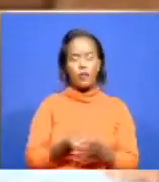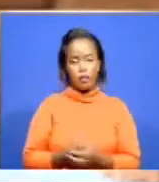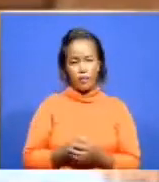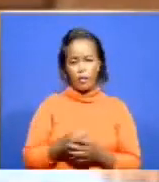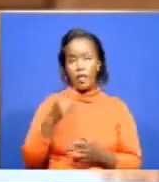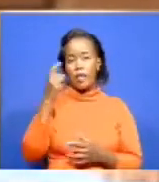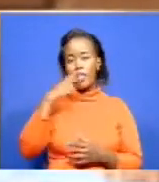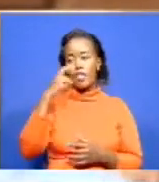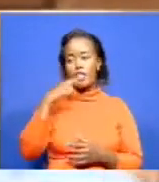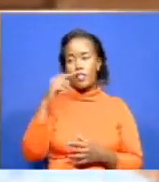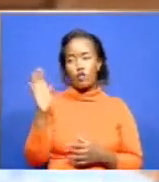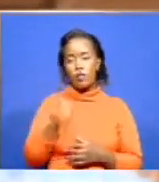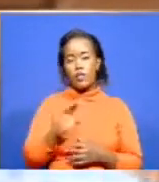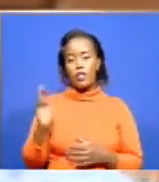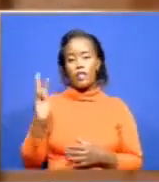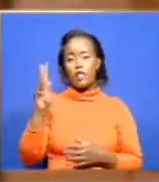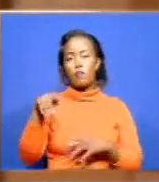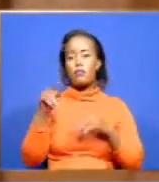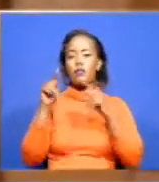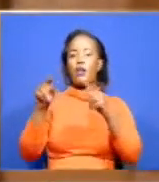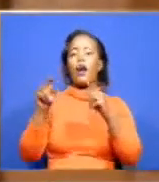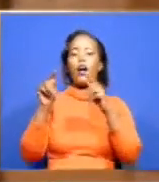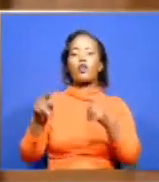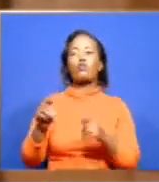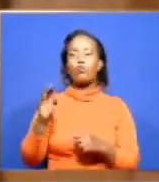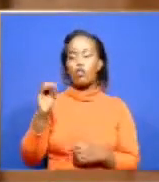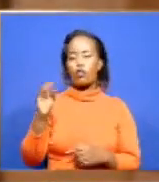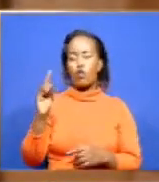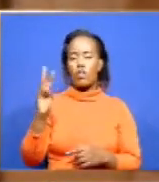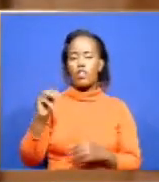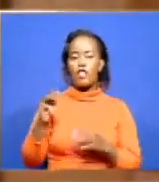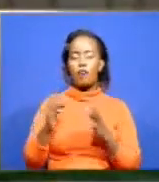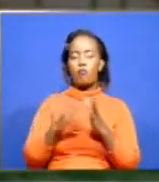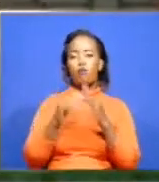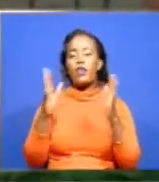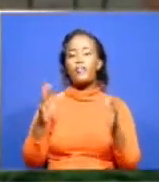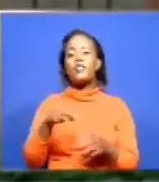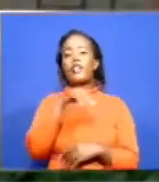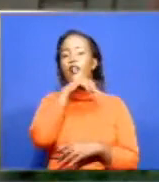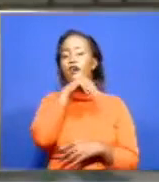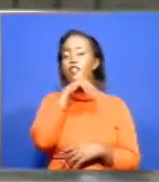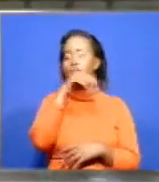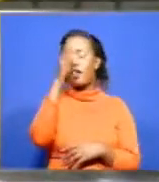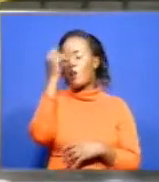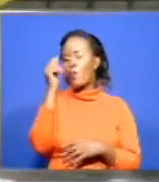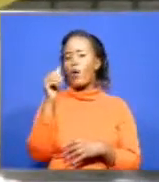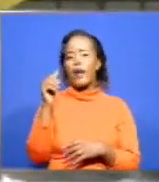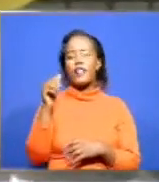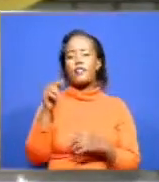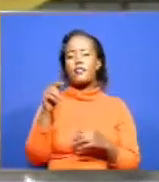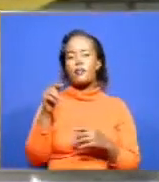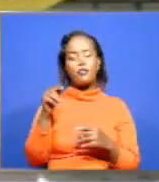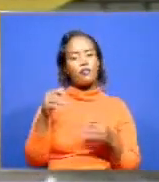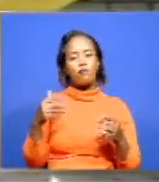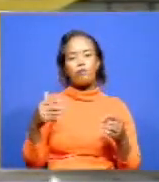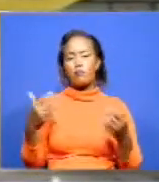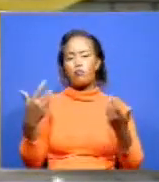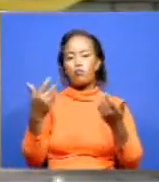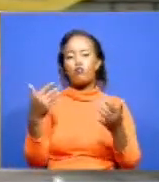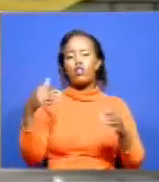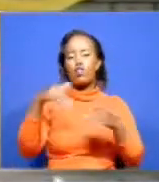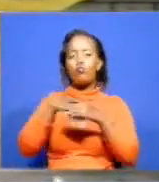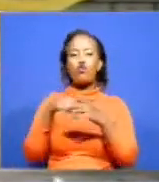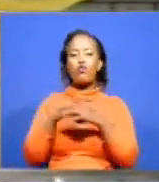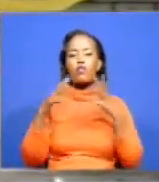Mrumbai pointing his finger at ODM leader Raila Odinga, accusing him of exposing Kenyans to an unnecessary and illegal bid to change